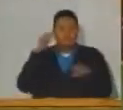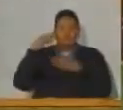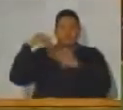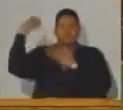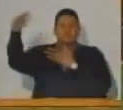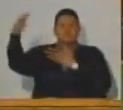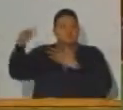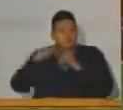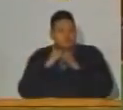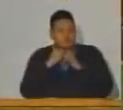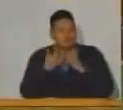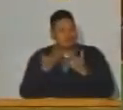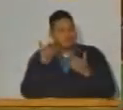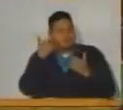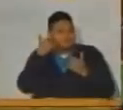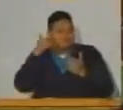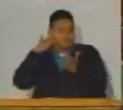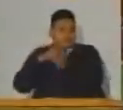industry.